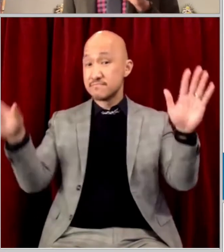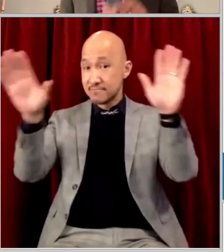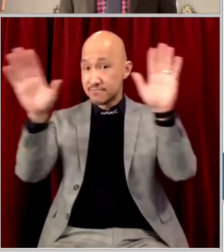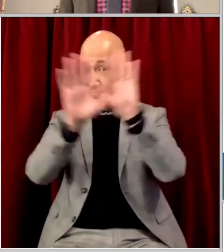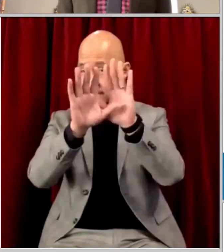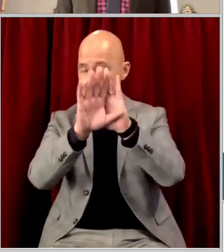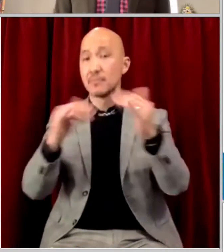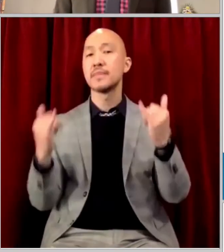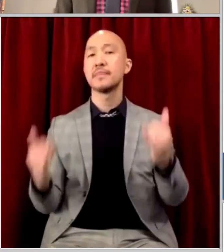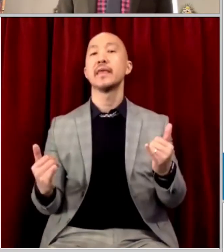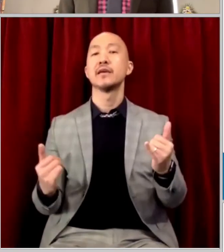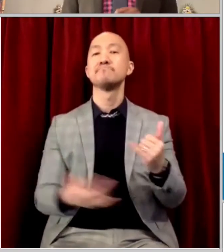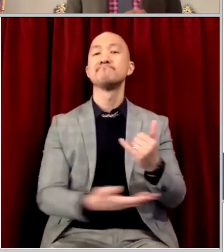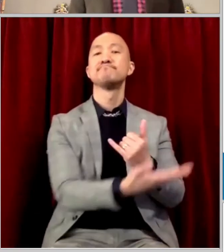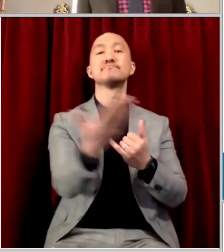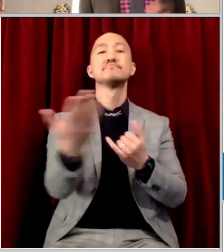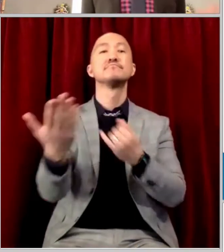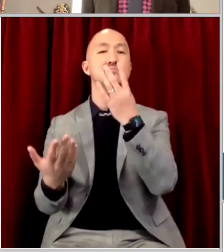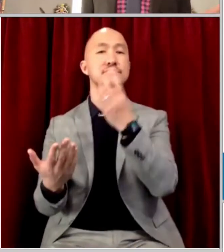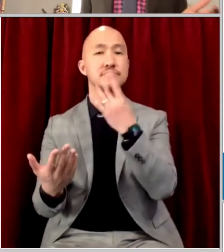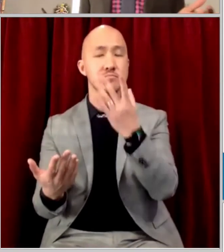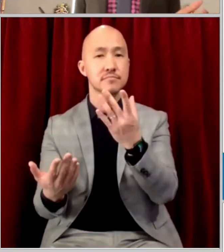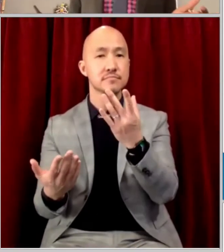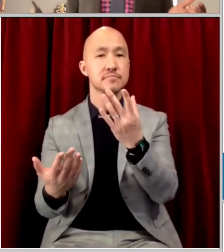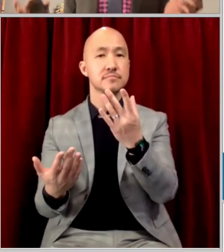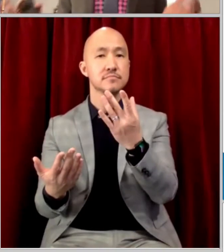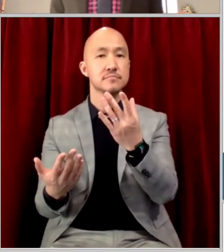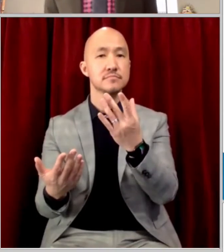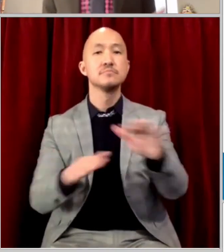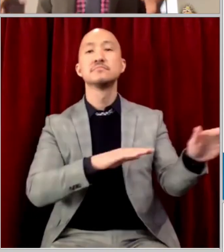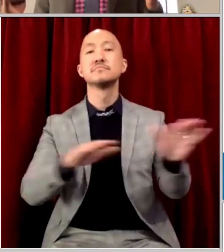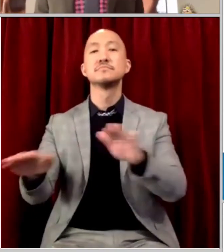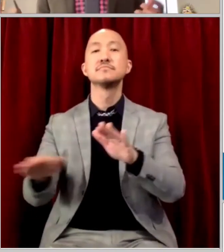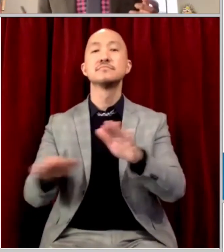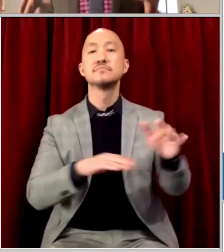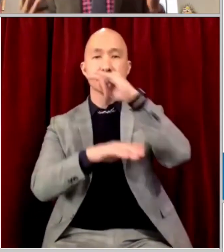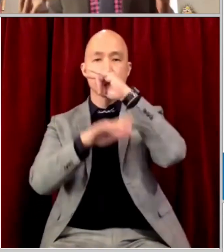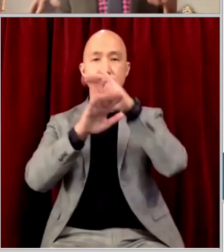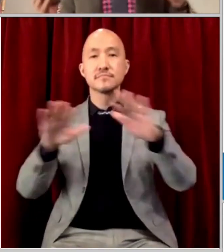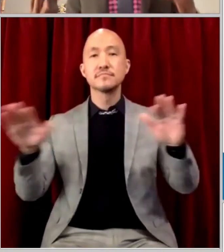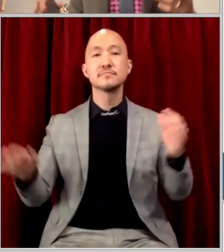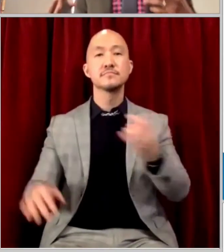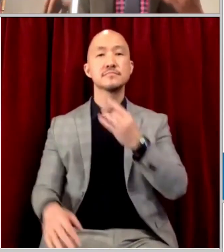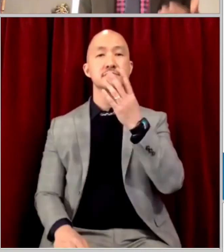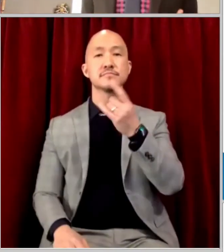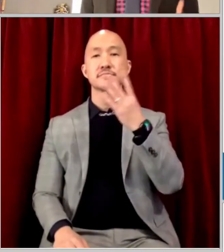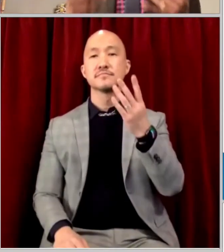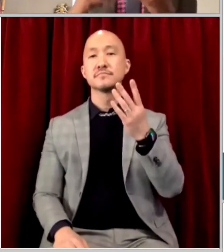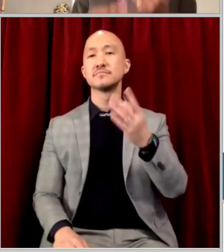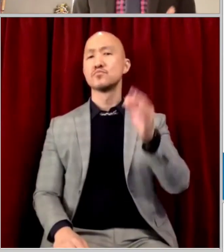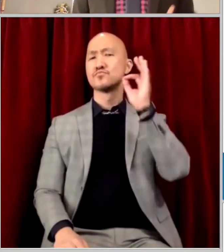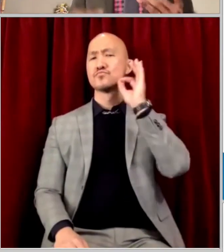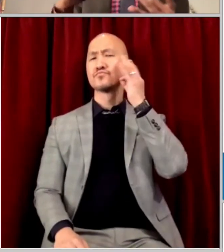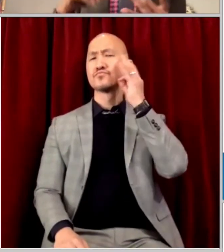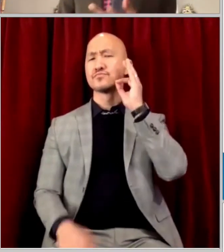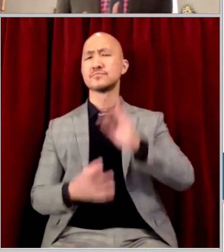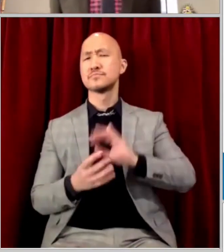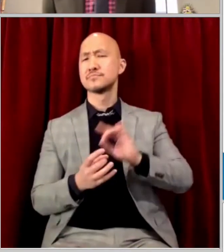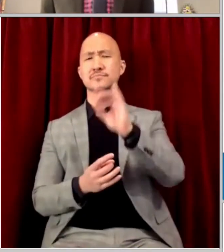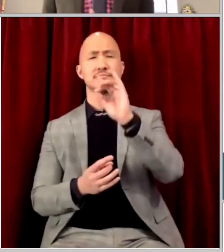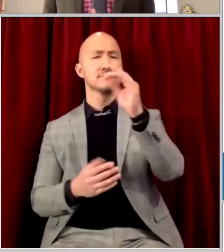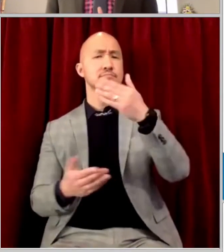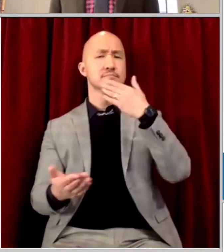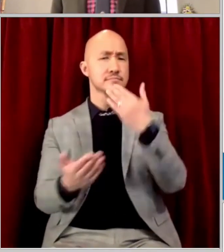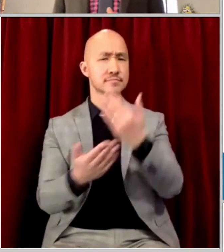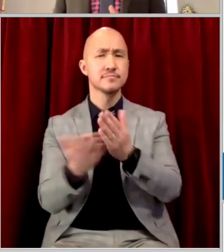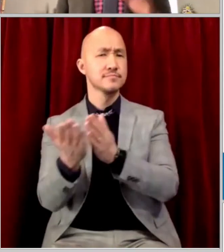you are light in the Lord. Walk as children of light. The fruit of the Spirit is in all goodness, righteousness, and